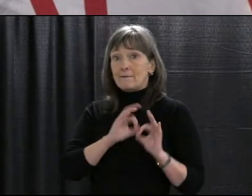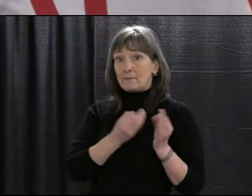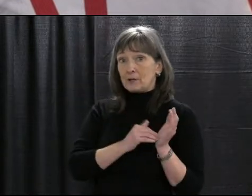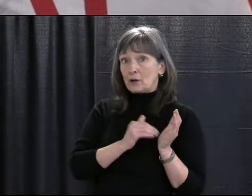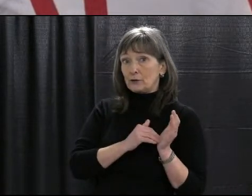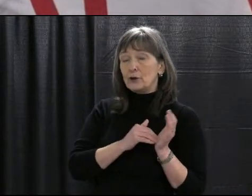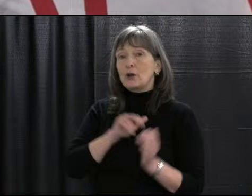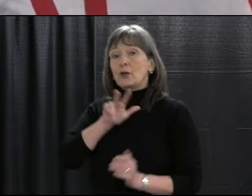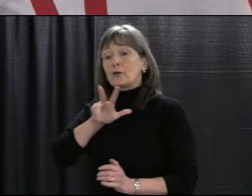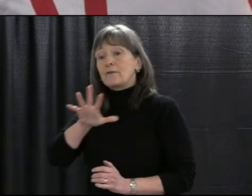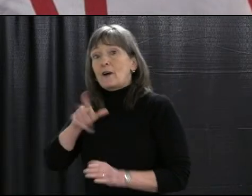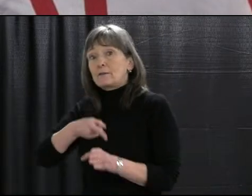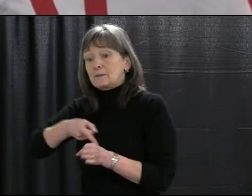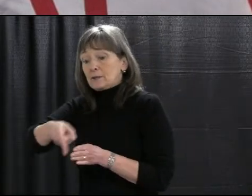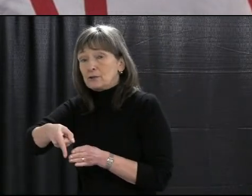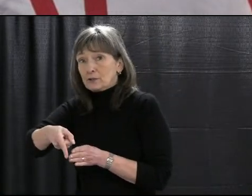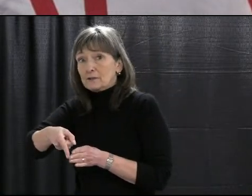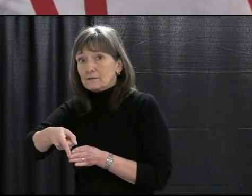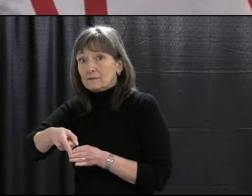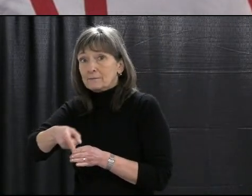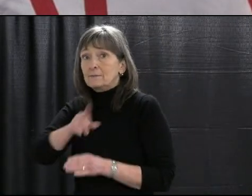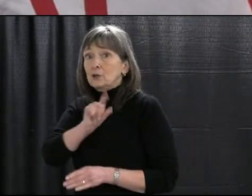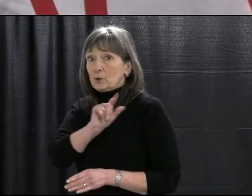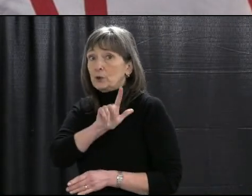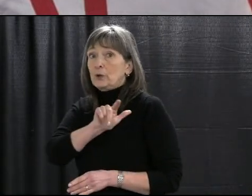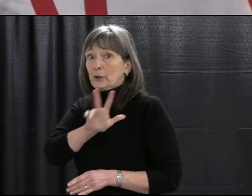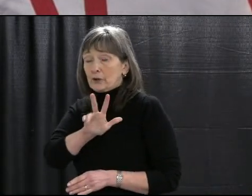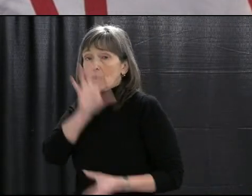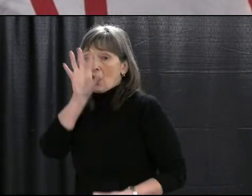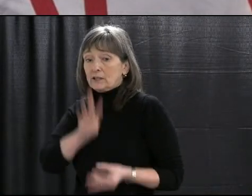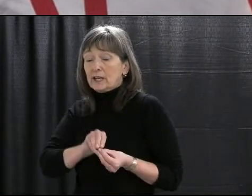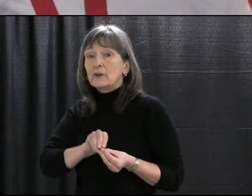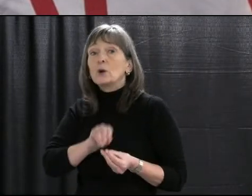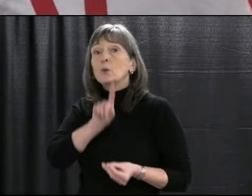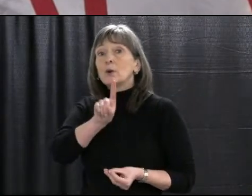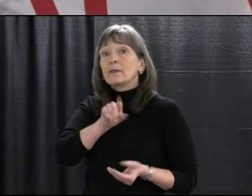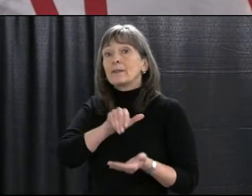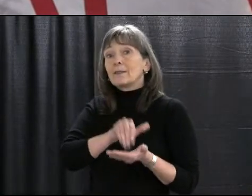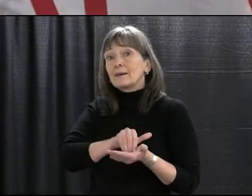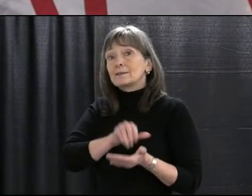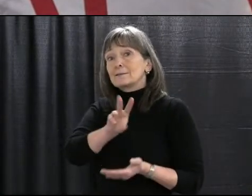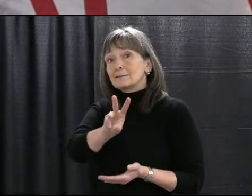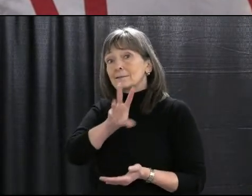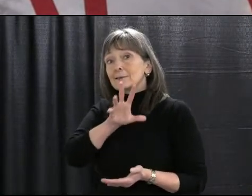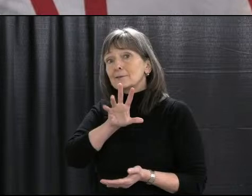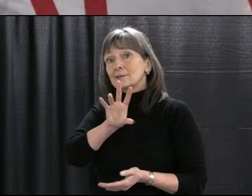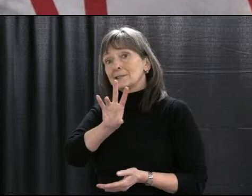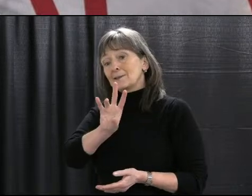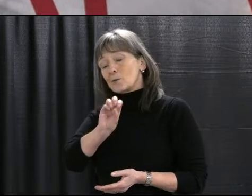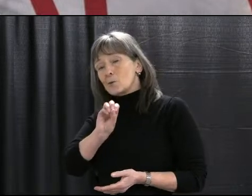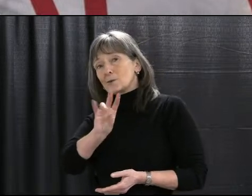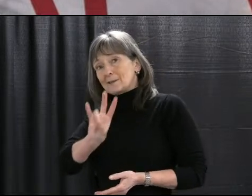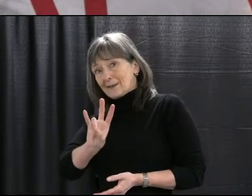specialists, were licensed in 2023 for a total of 1,607.